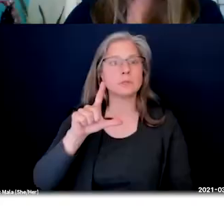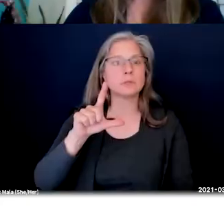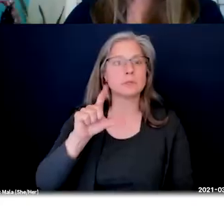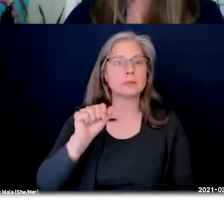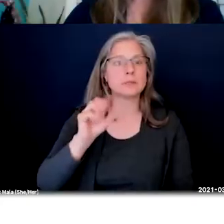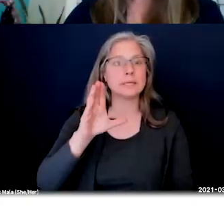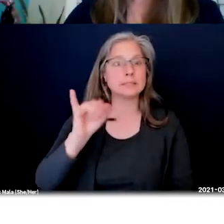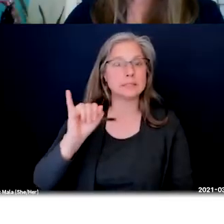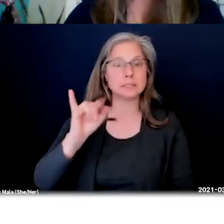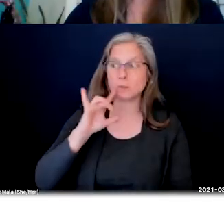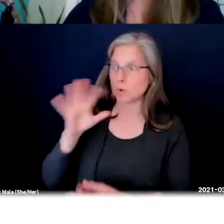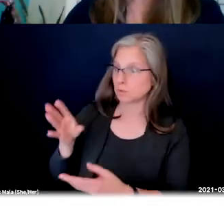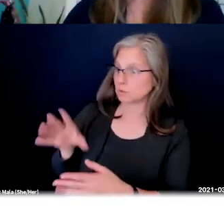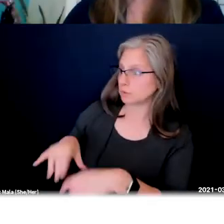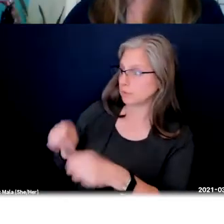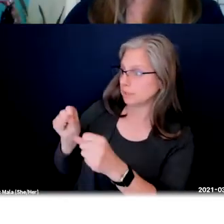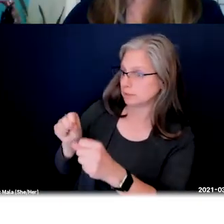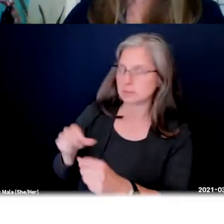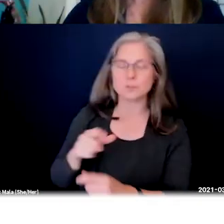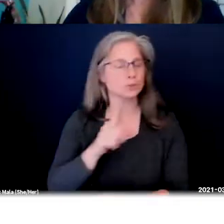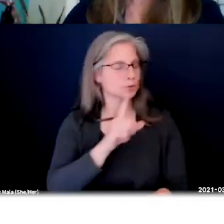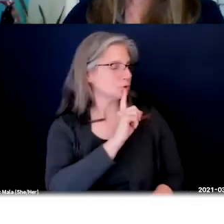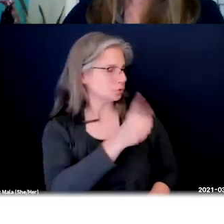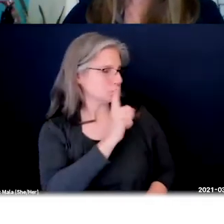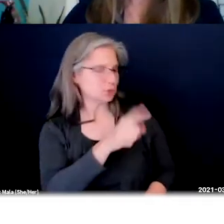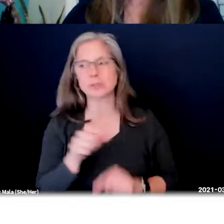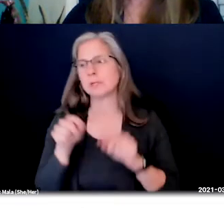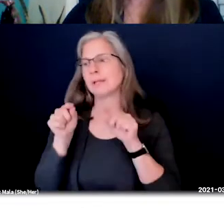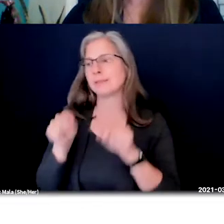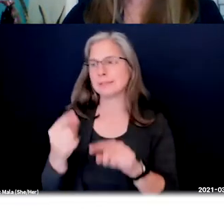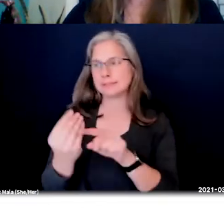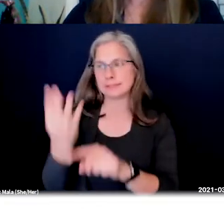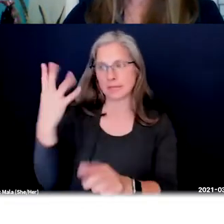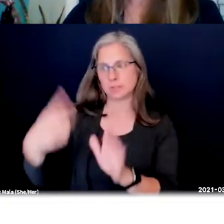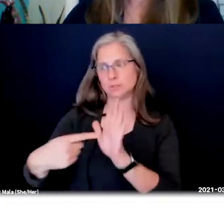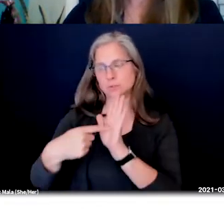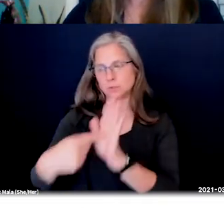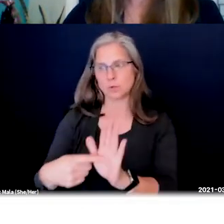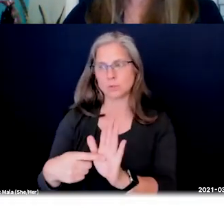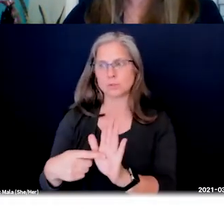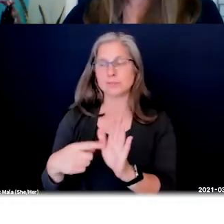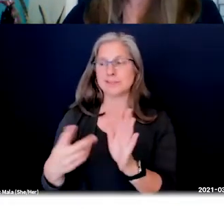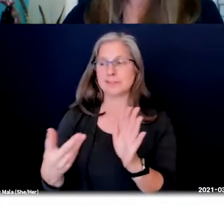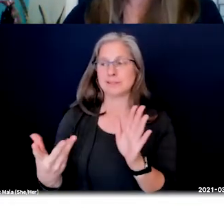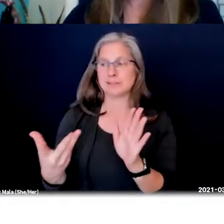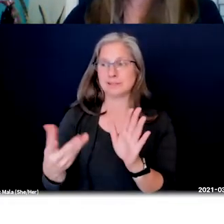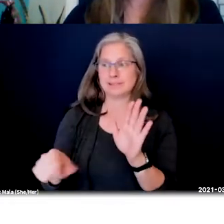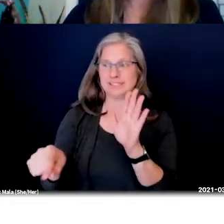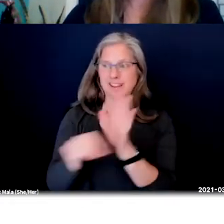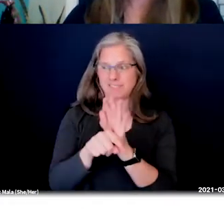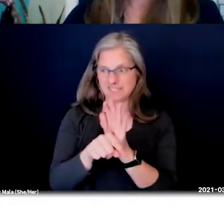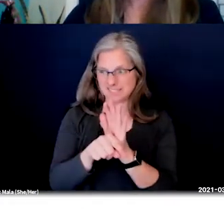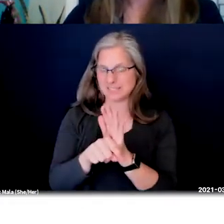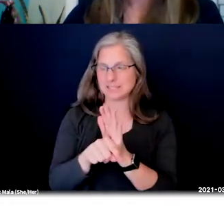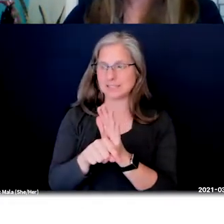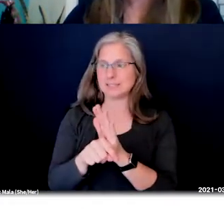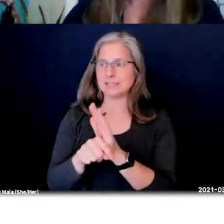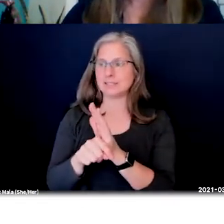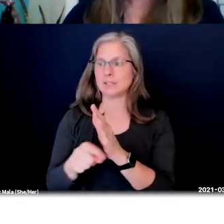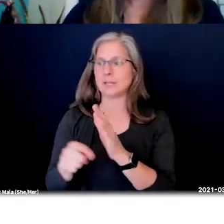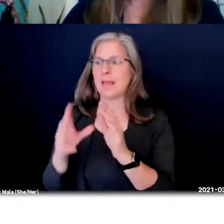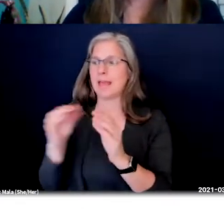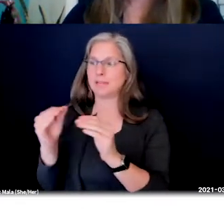I can, sure. So this slide shows how the deficits and the surplus discussed on the previous